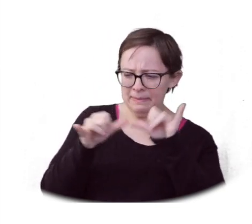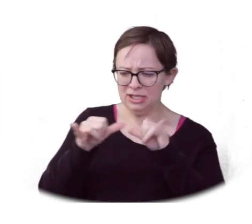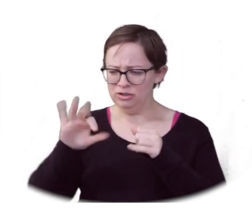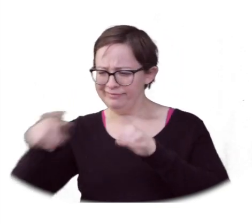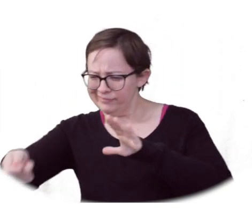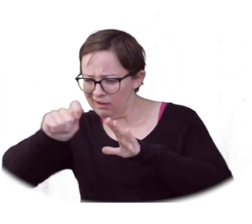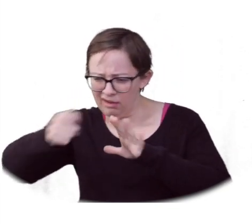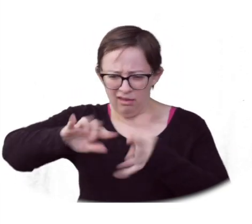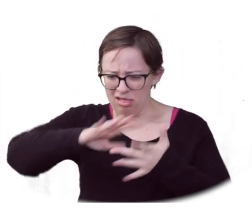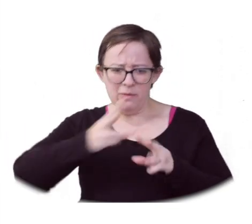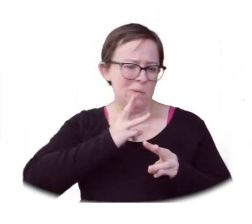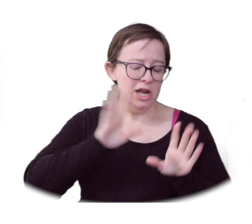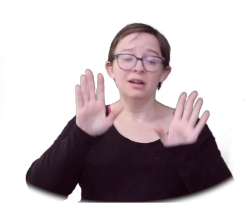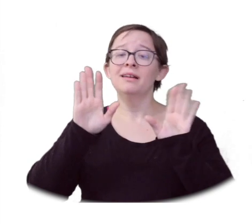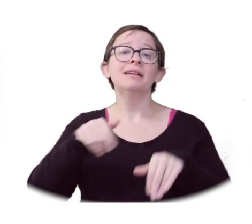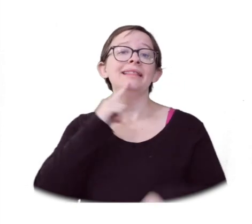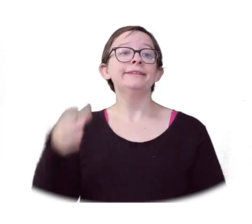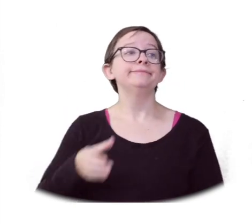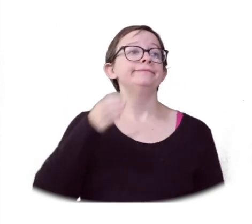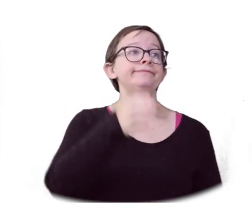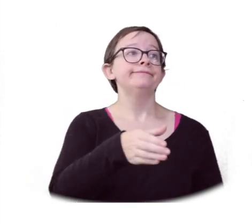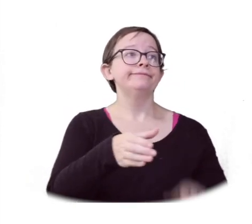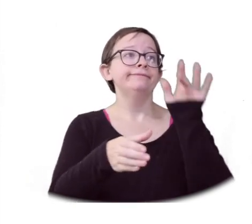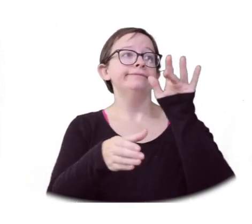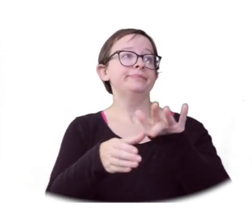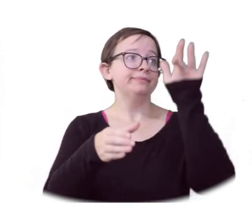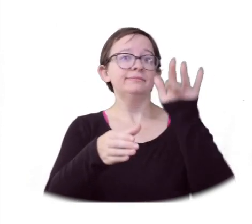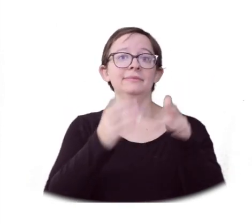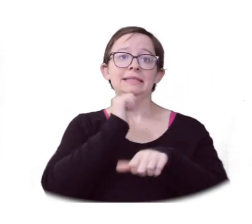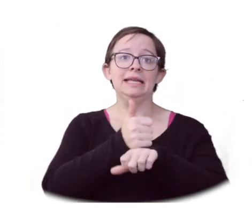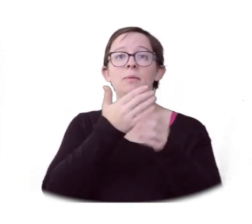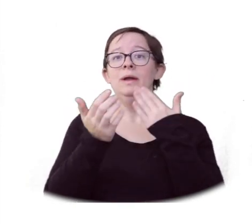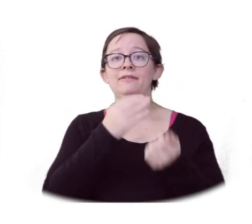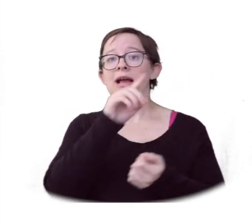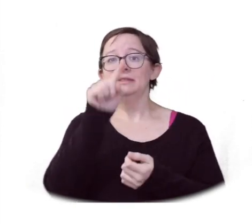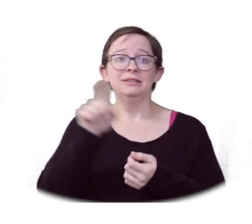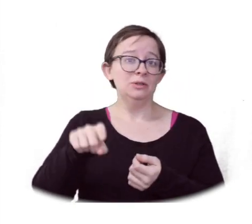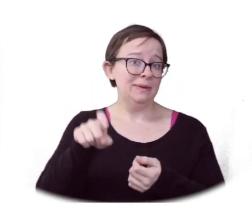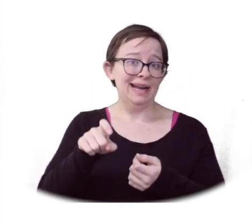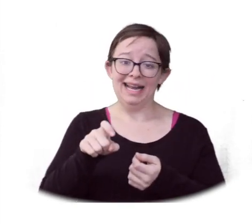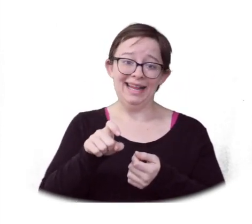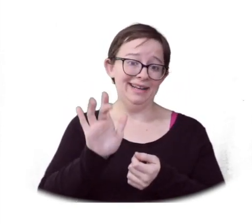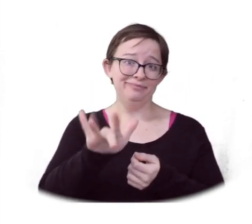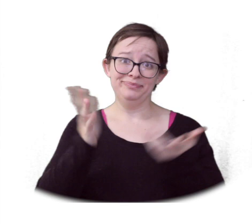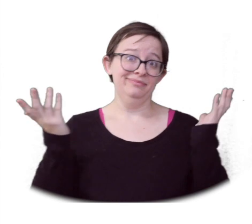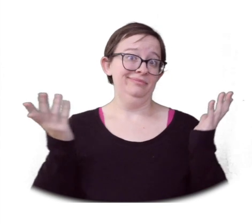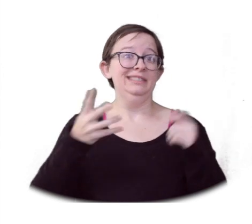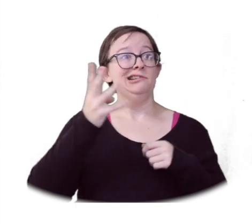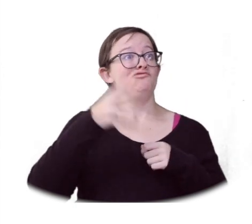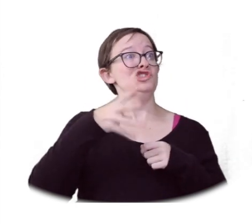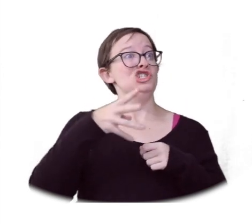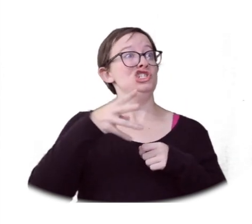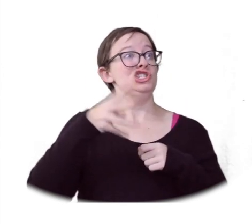you don't want to have to measure out formula. They don't have to measure out water. Literally, you just have it set up to whatever ounces that you need. You stick it on